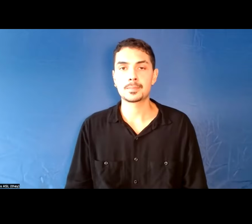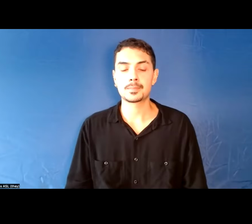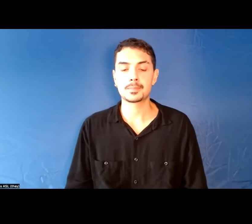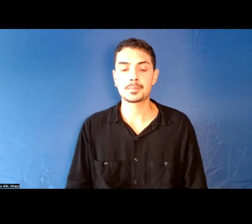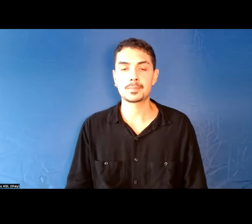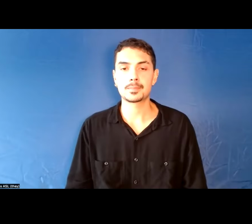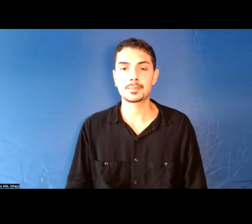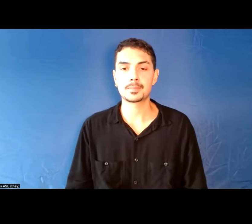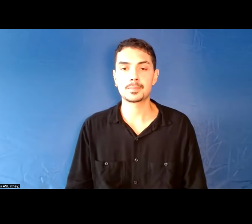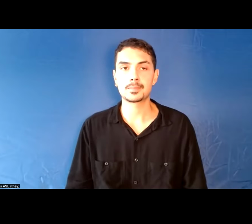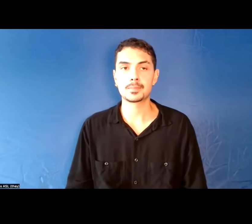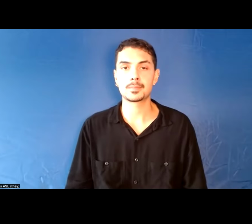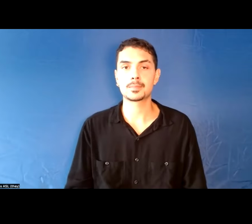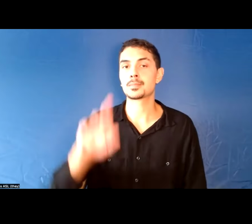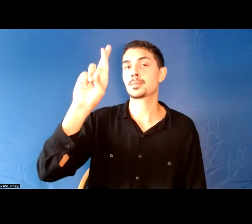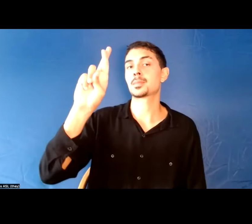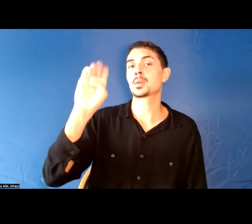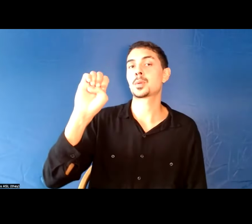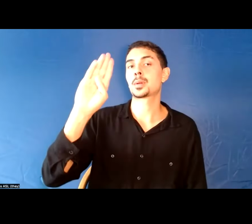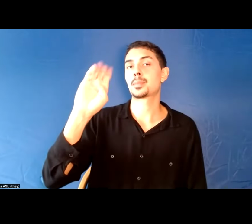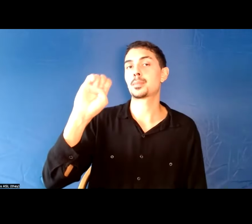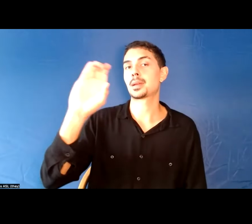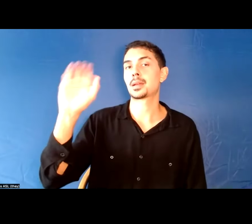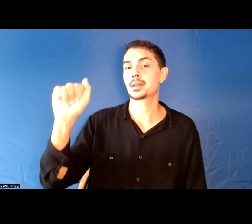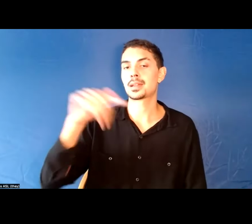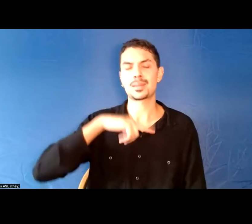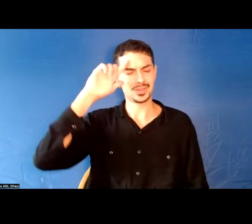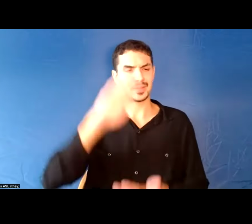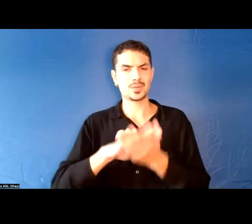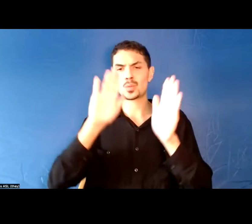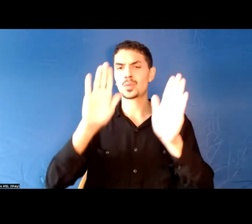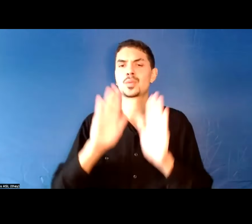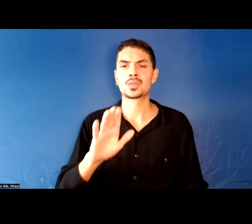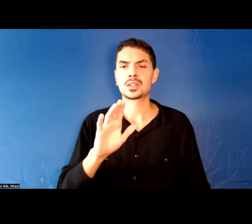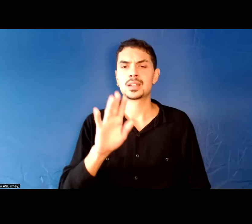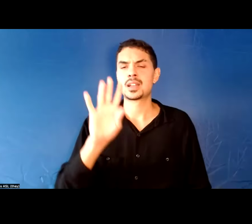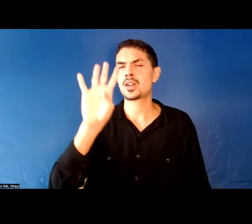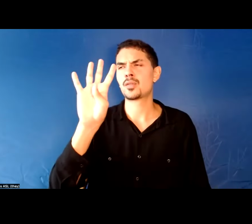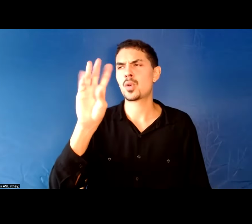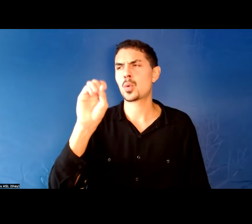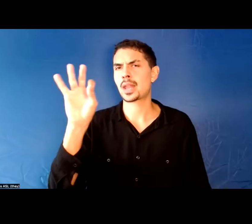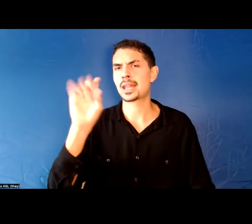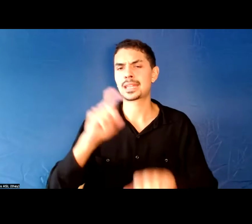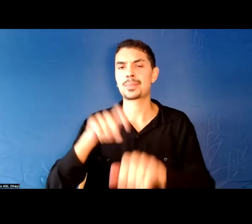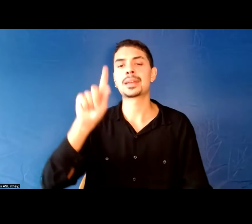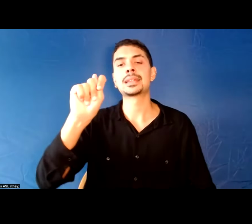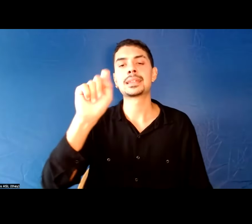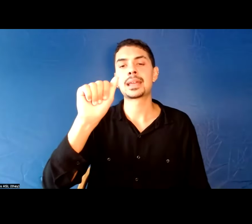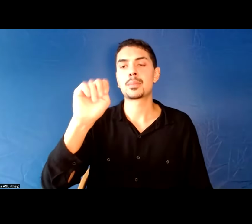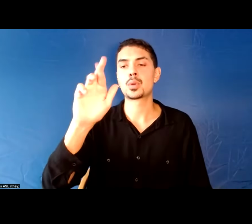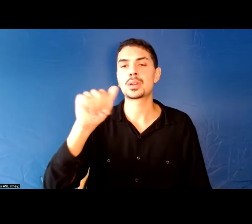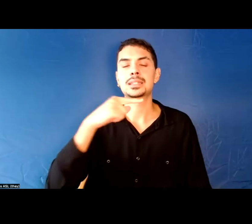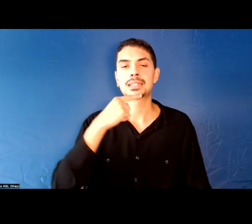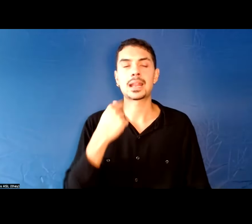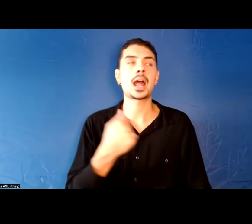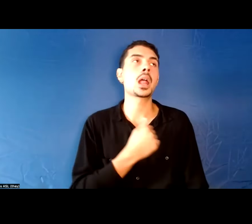So Julie, there was a wonderful statement. It was at 4:09, so it was a few minutes ago, but Tamara said, I love